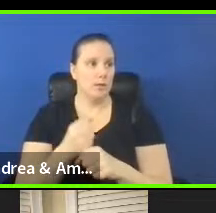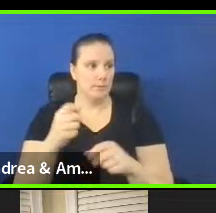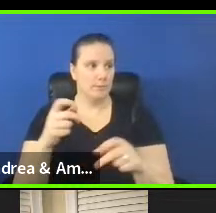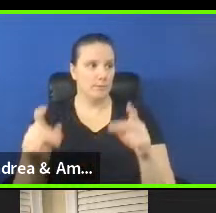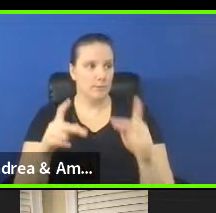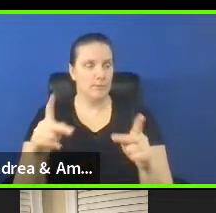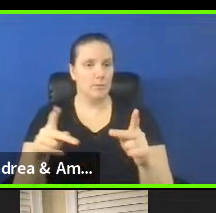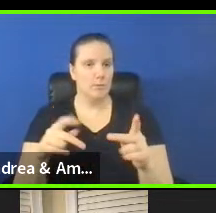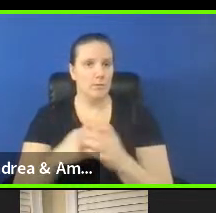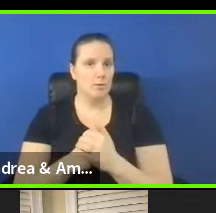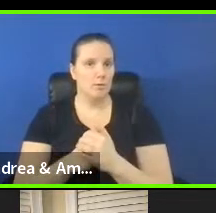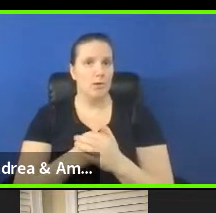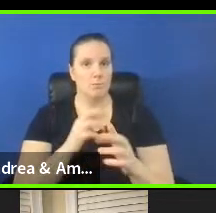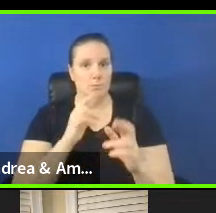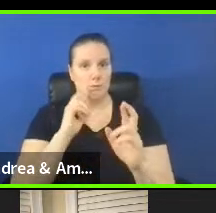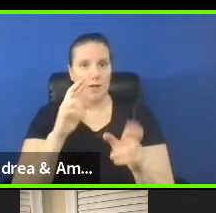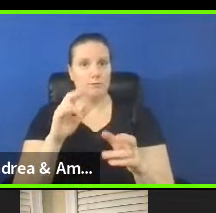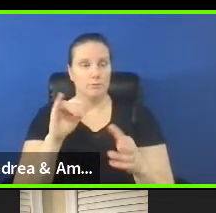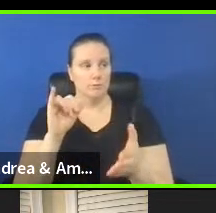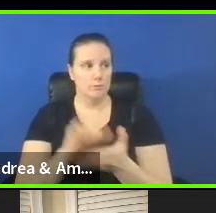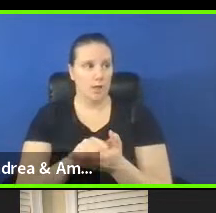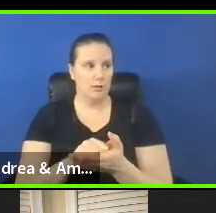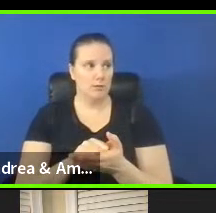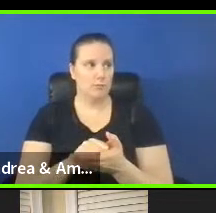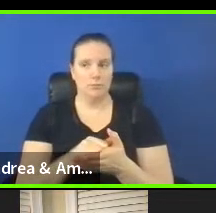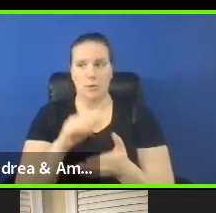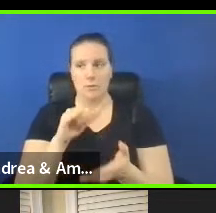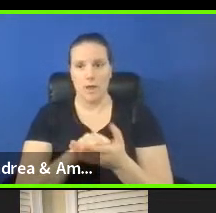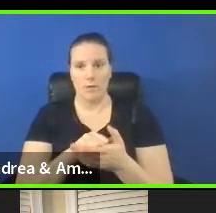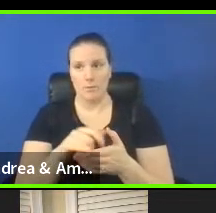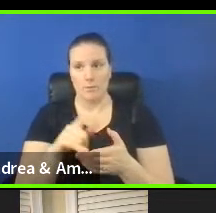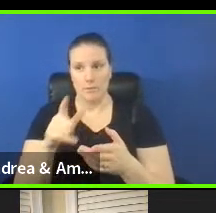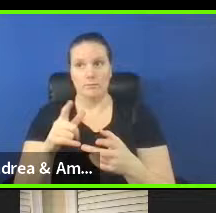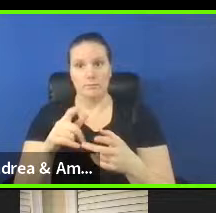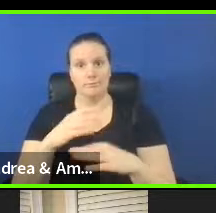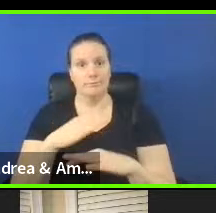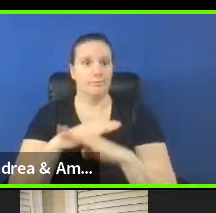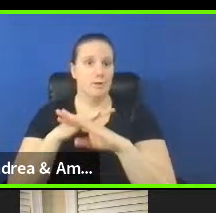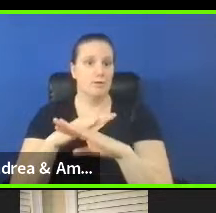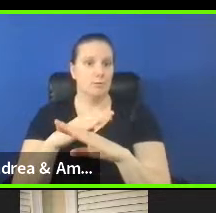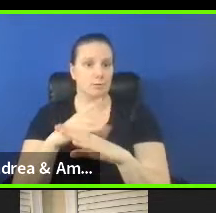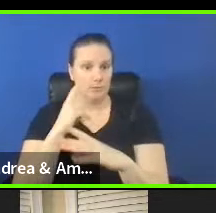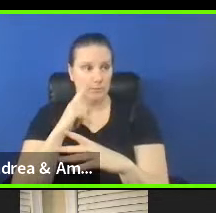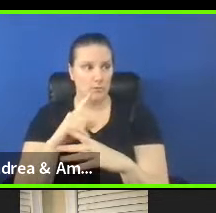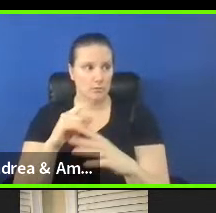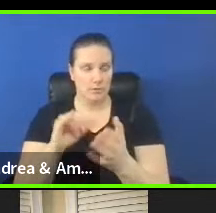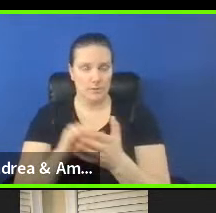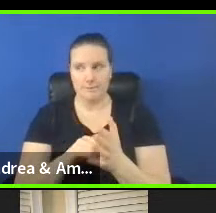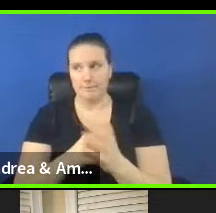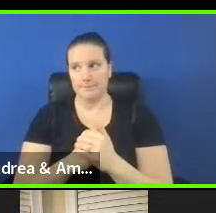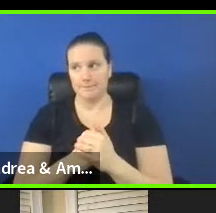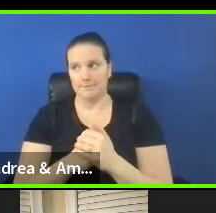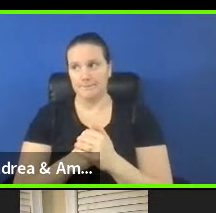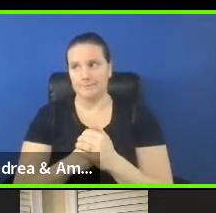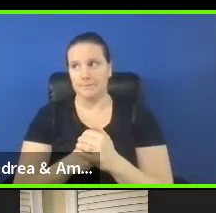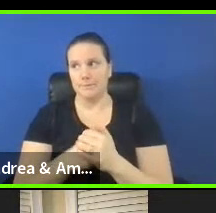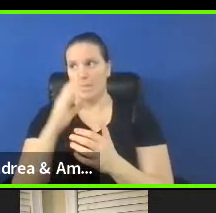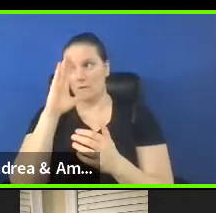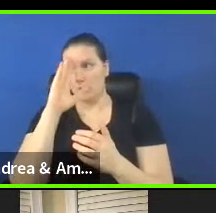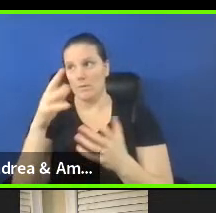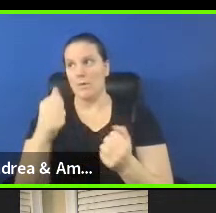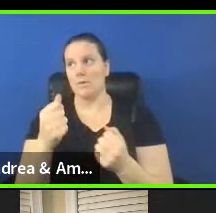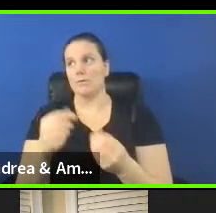folks reactions to that, see if that would be a big barrier to being able to attend. So I know we want to be